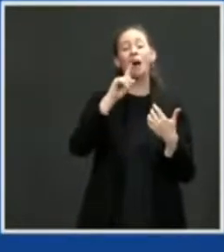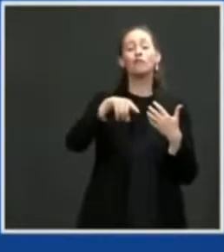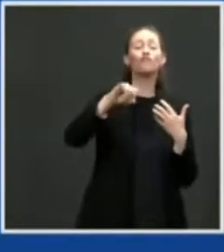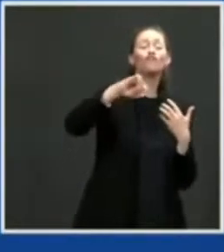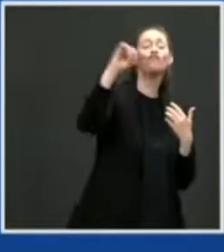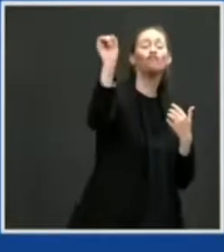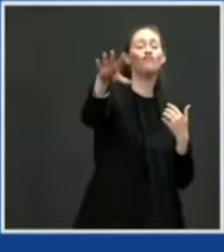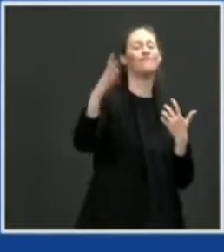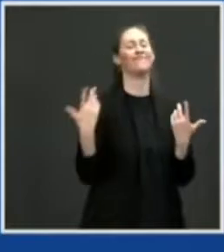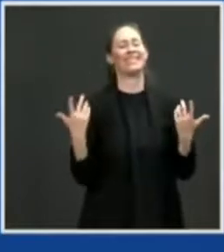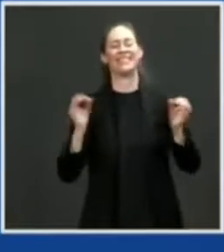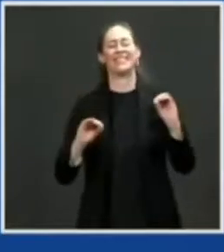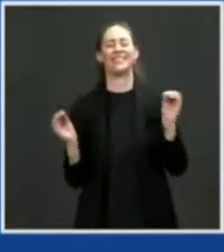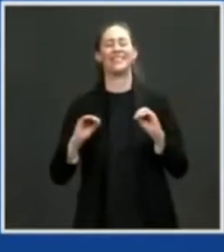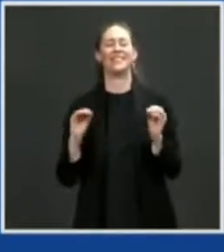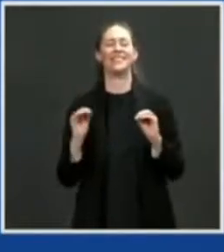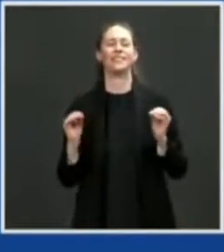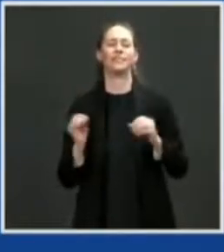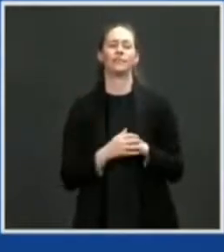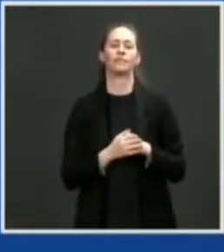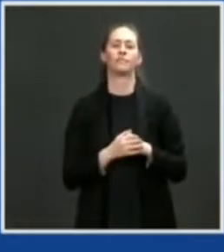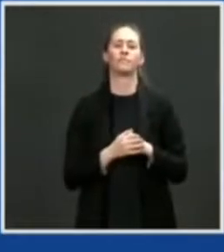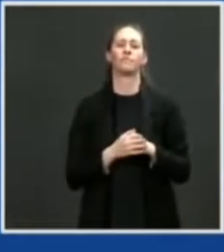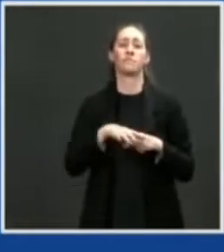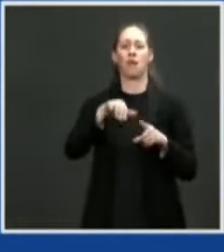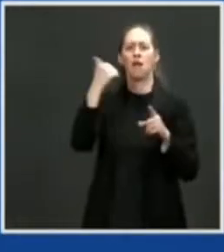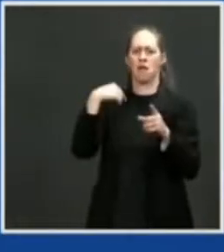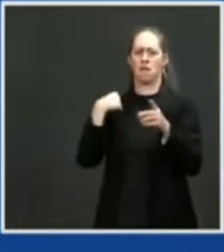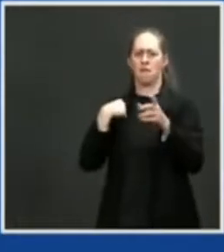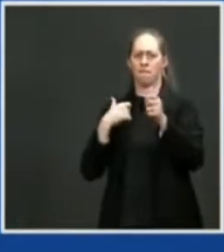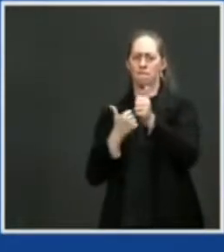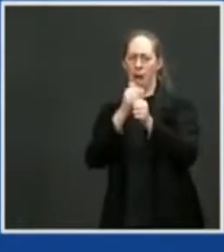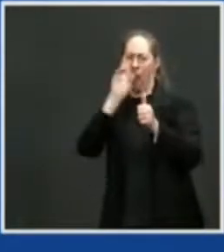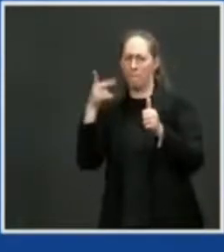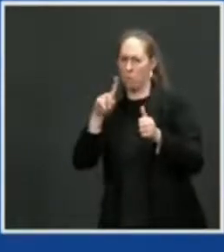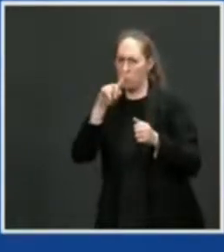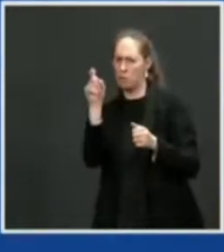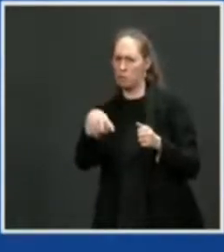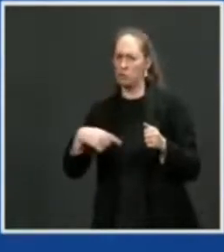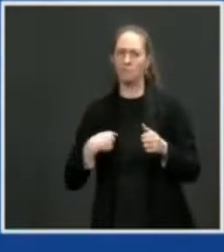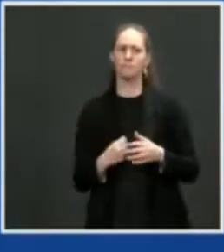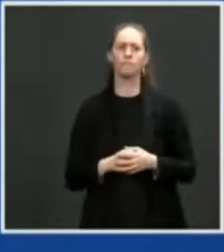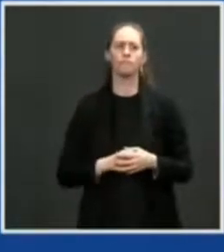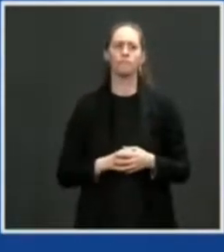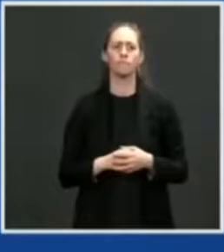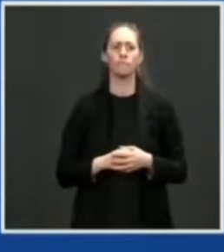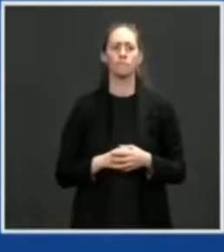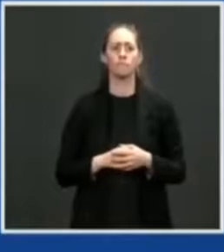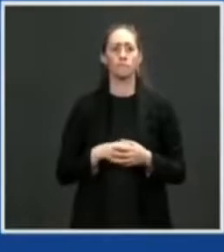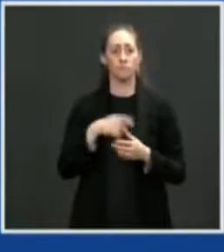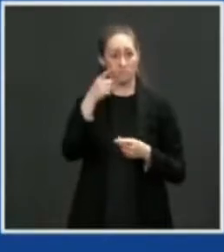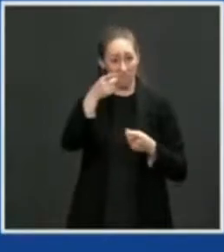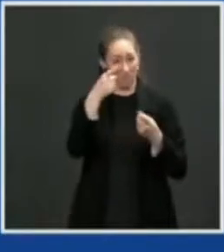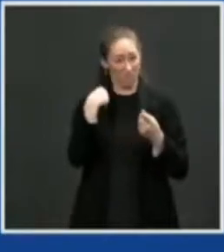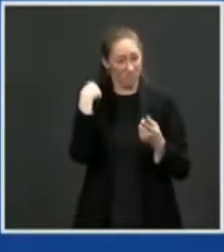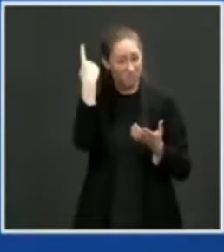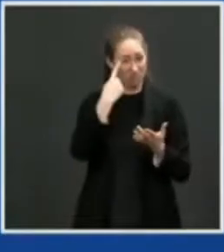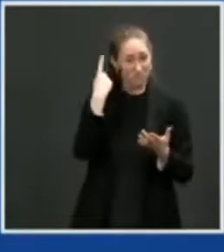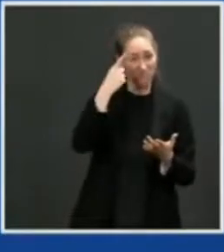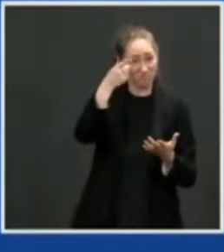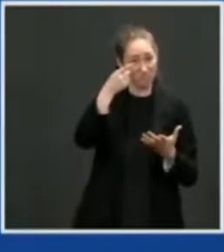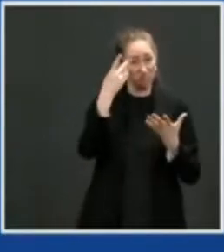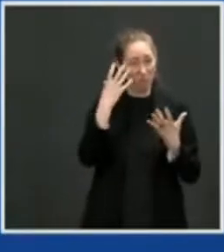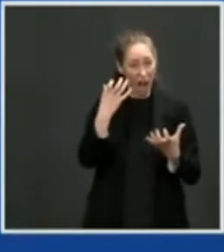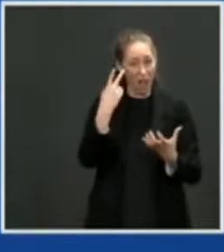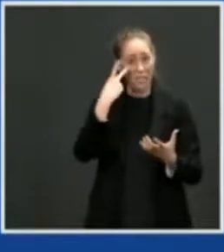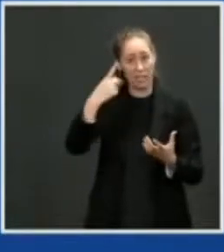I can Quick say follow-up, if I may. the easy Do you answer, wanna see but there these is no unaccompanied easy minors answer. I can't even see staying my in podium. this country, or should they be